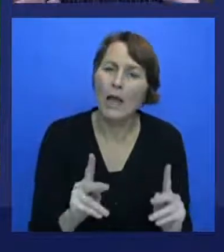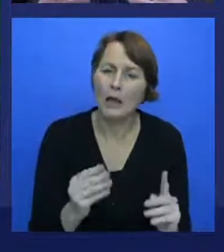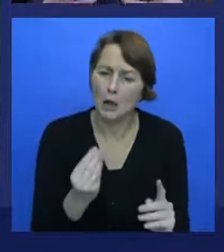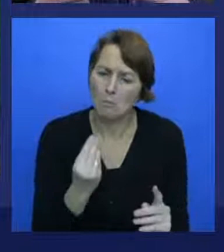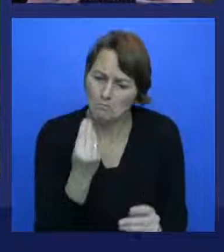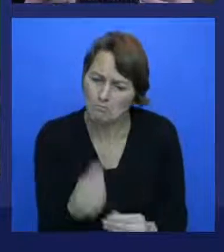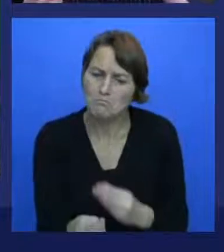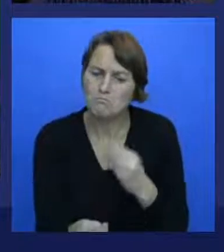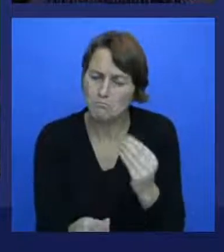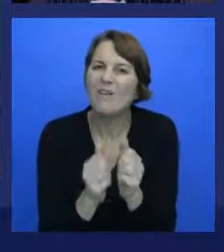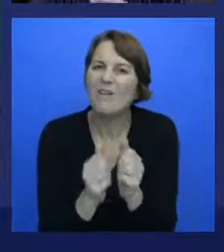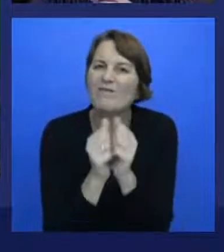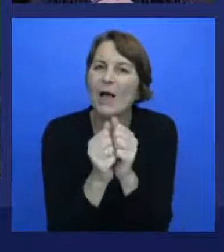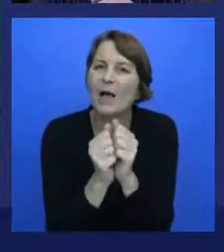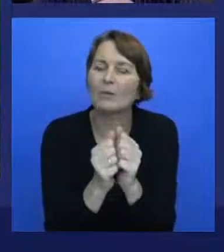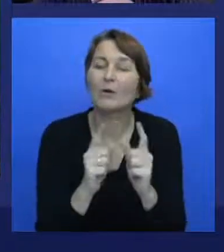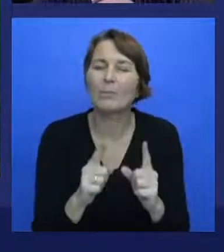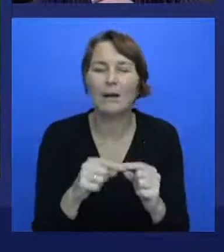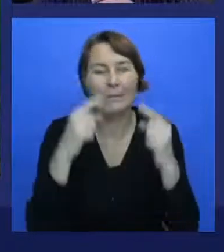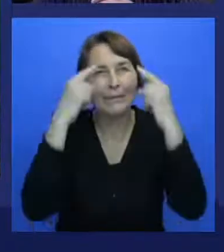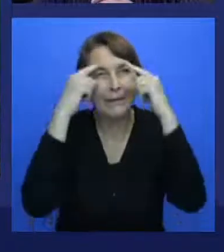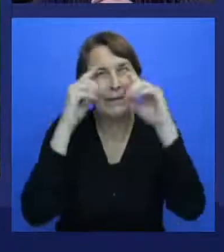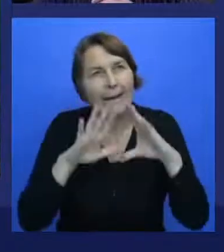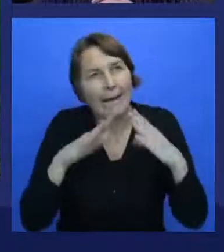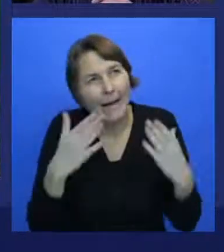have a retrenchment, think about the value.